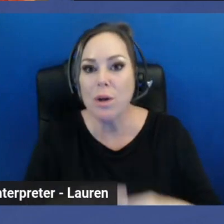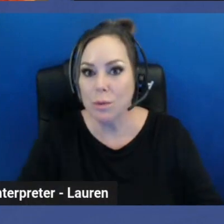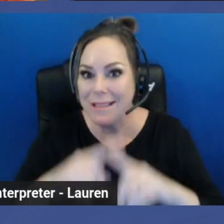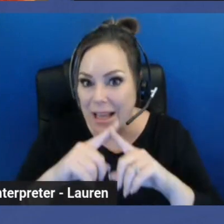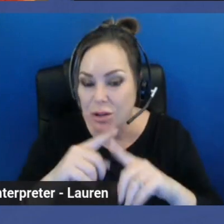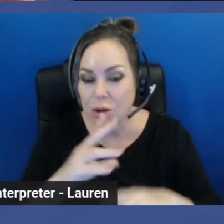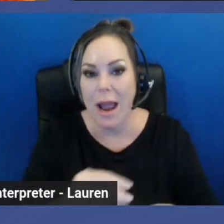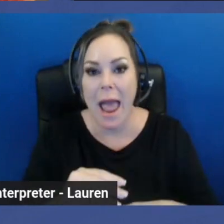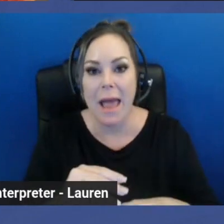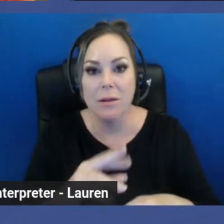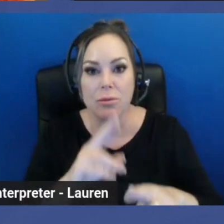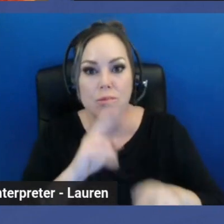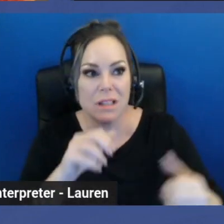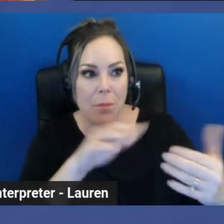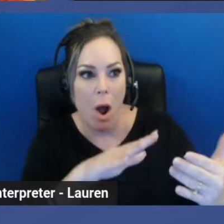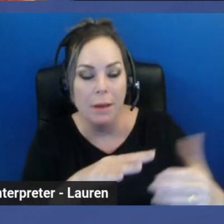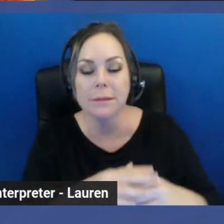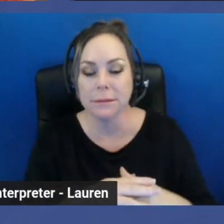it, who want to respond to it.